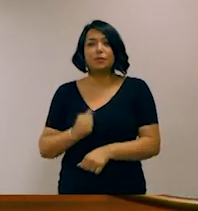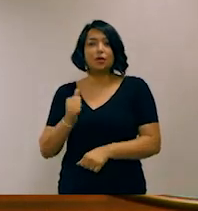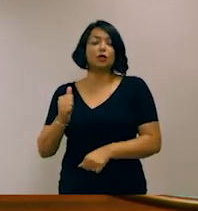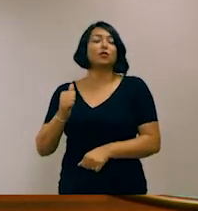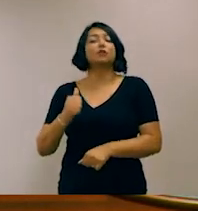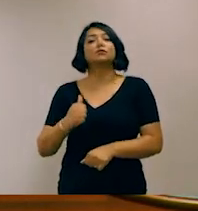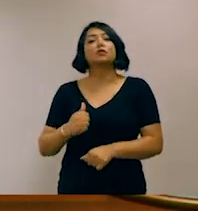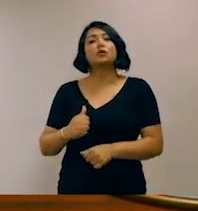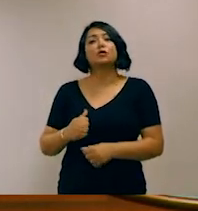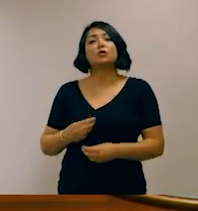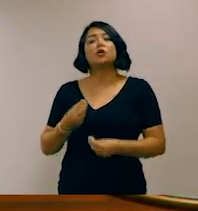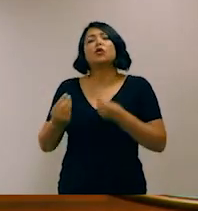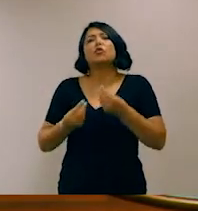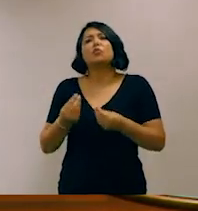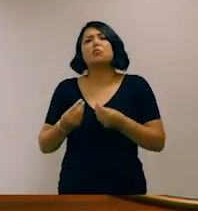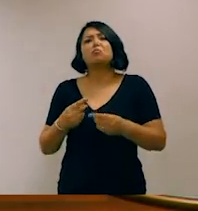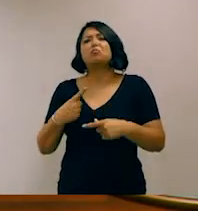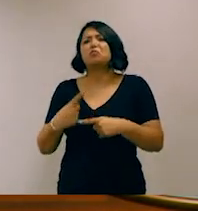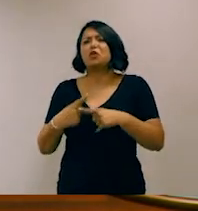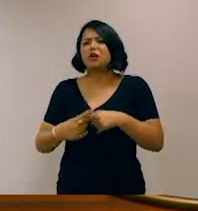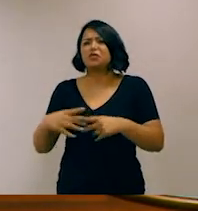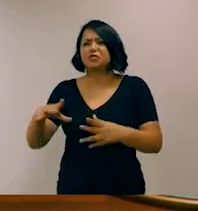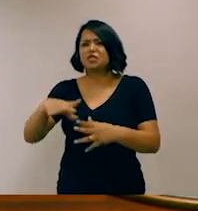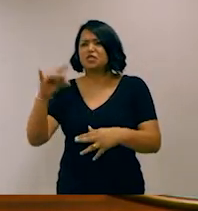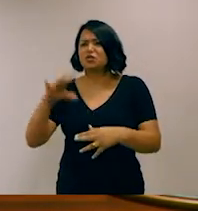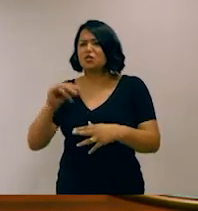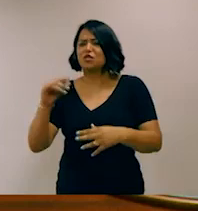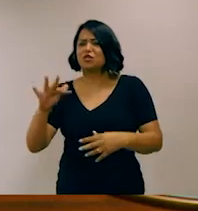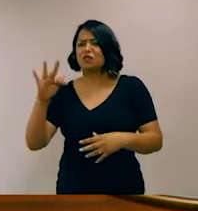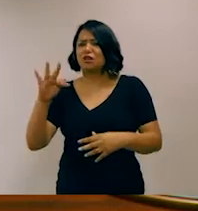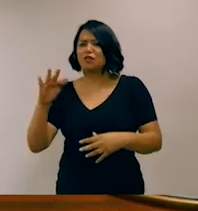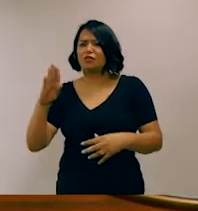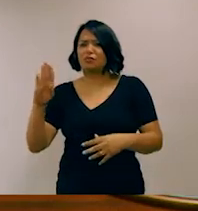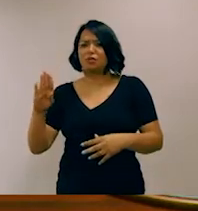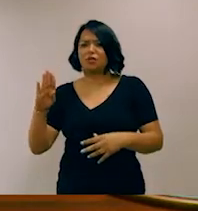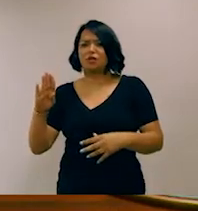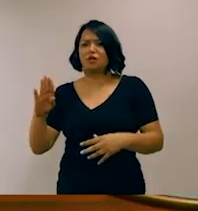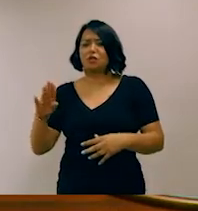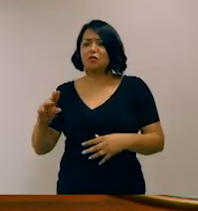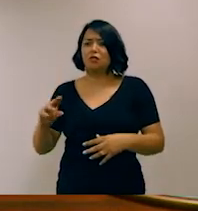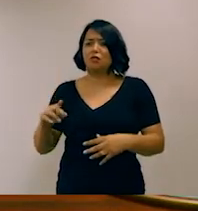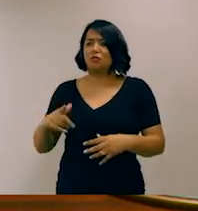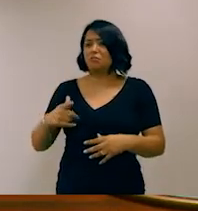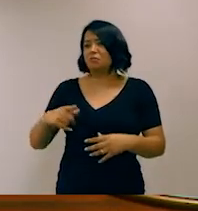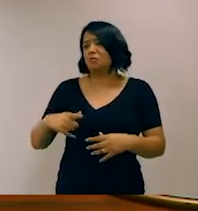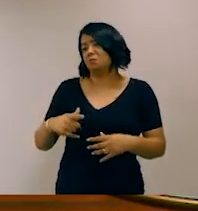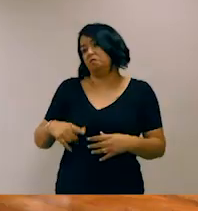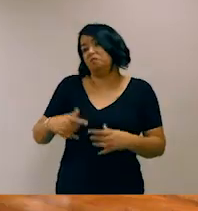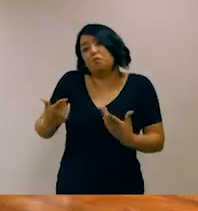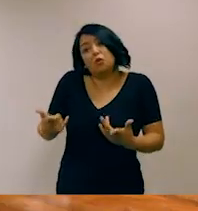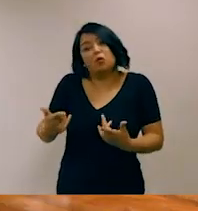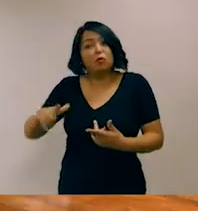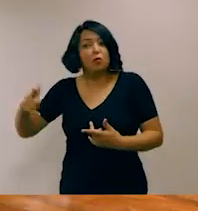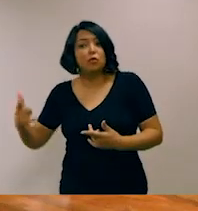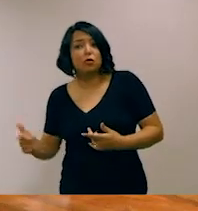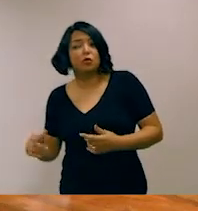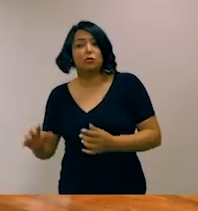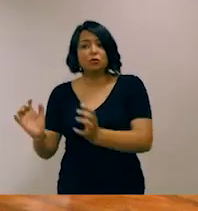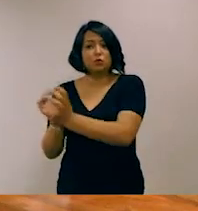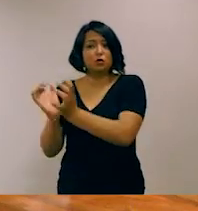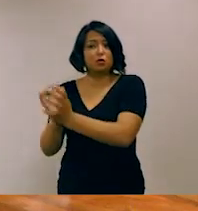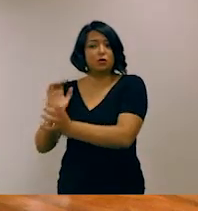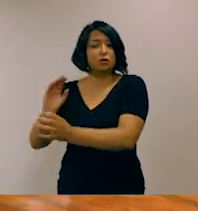about deceased people. So did you choose the RFD instead of the CERC?